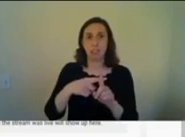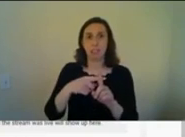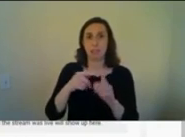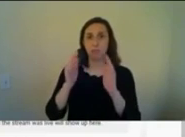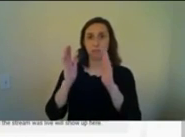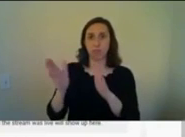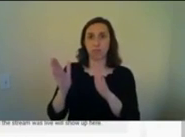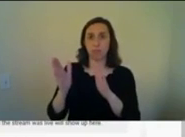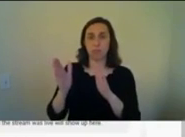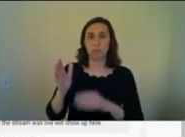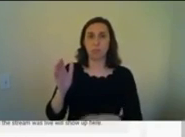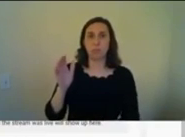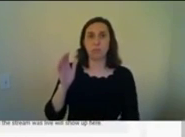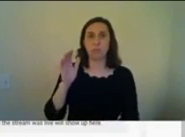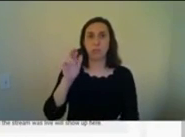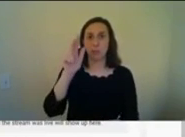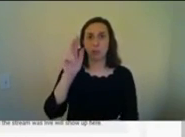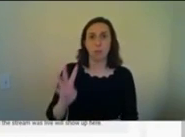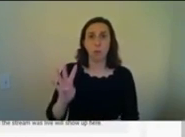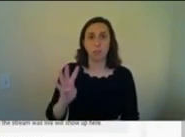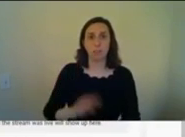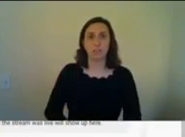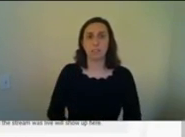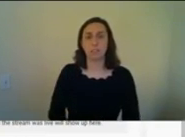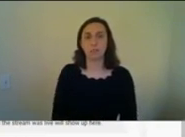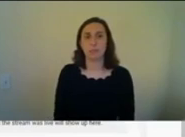my remainder over my quotient. And mathematically,